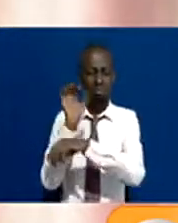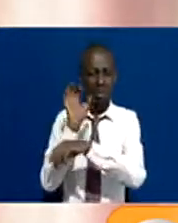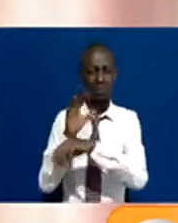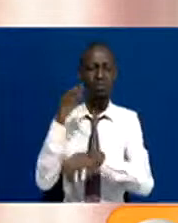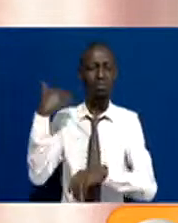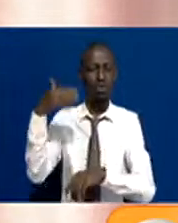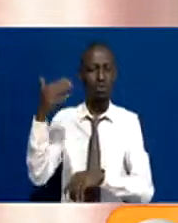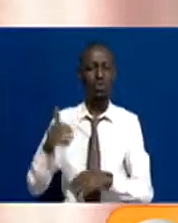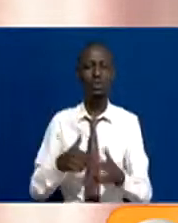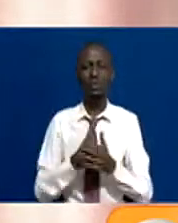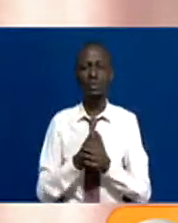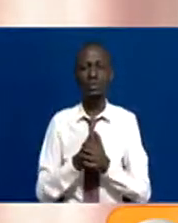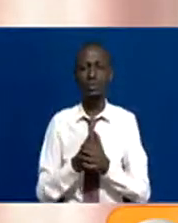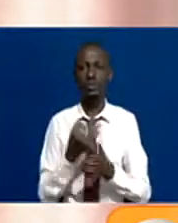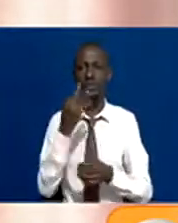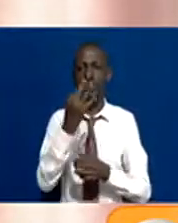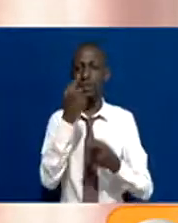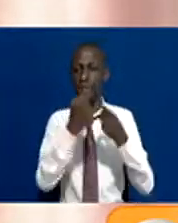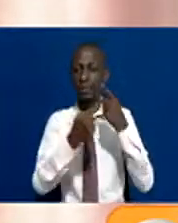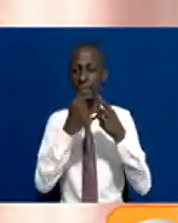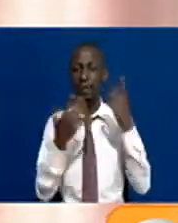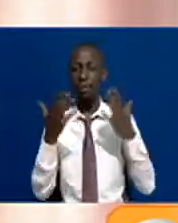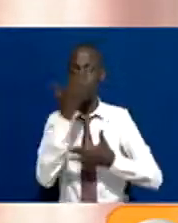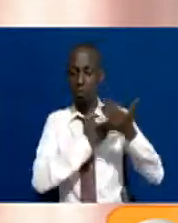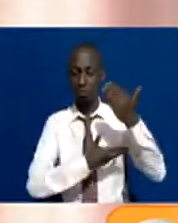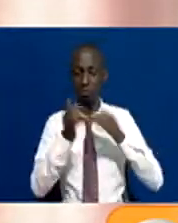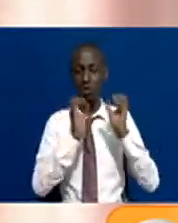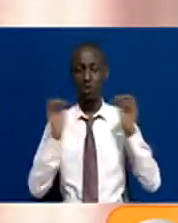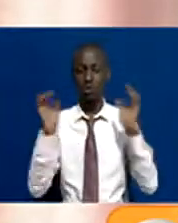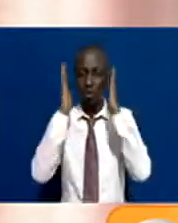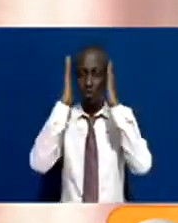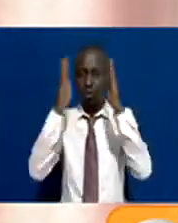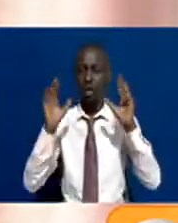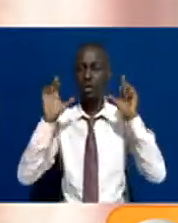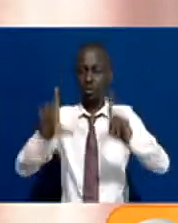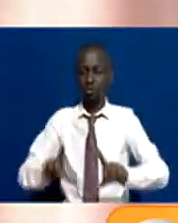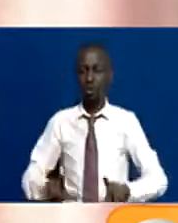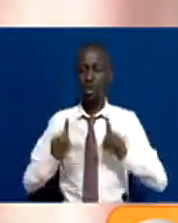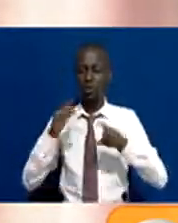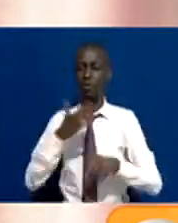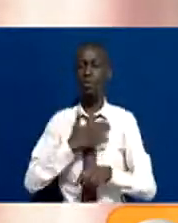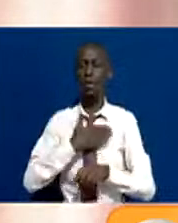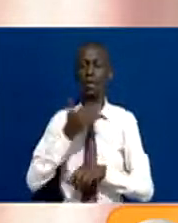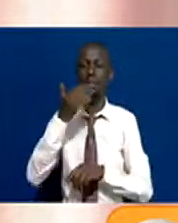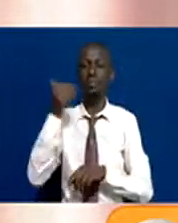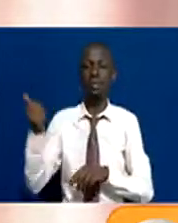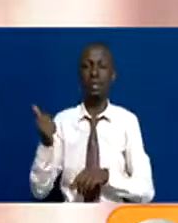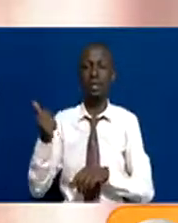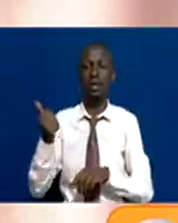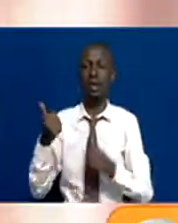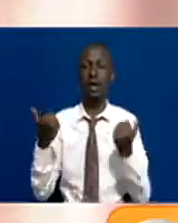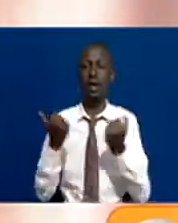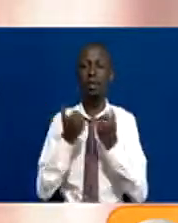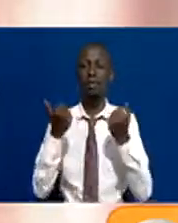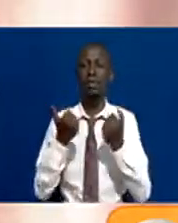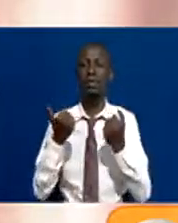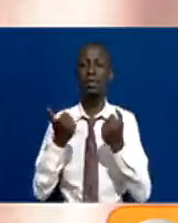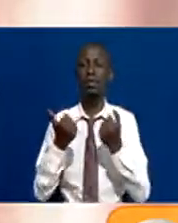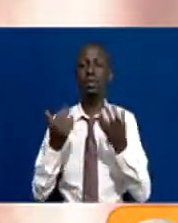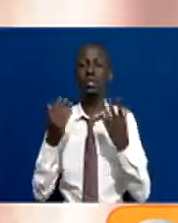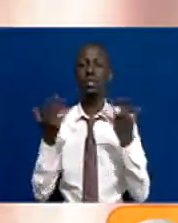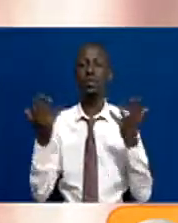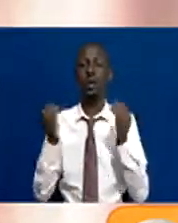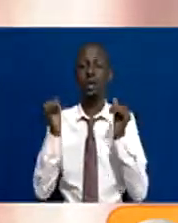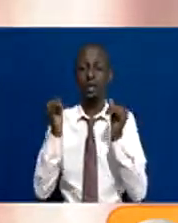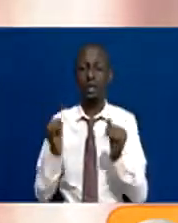3 years, just focused on rebuilding my life. And for me, it was easier to do this in a new country where no one knows me, no one is going to judge